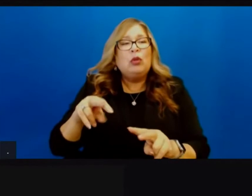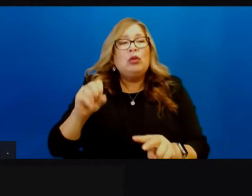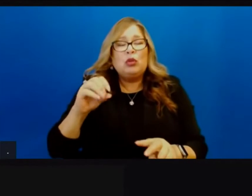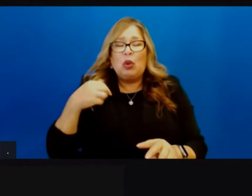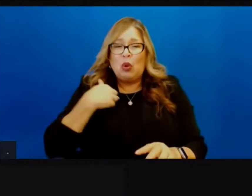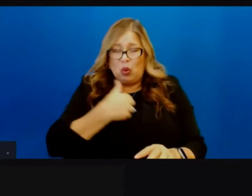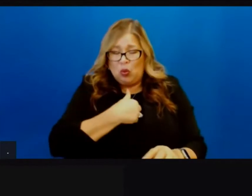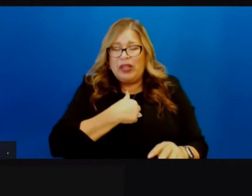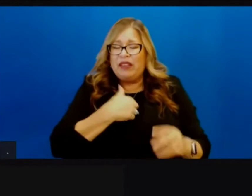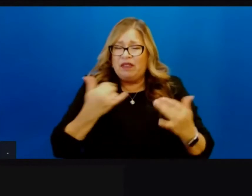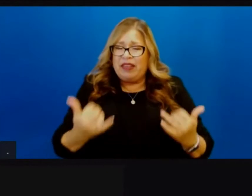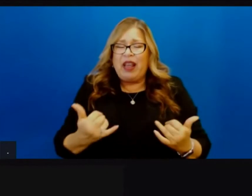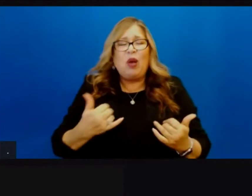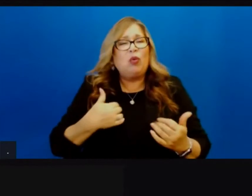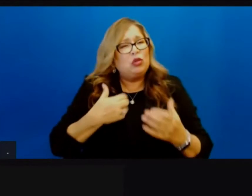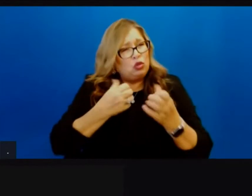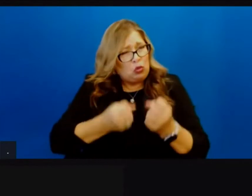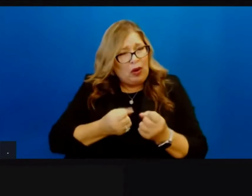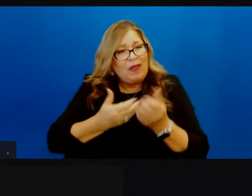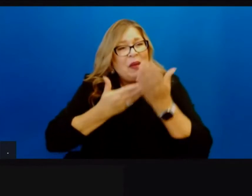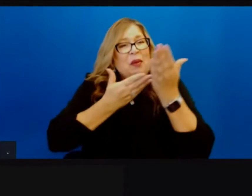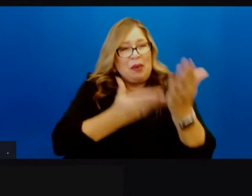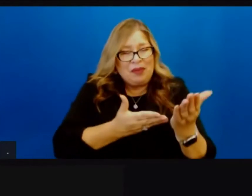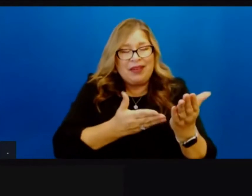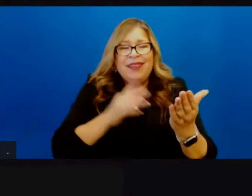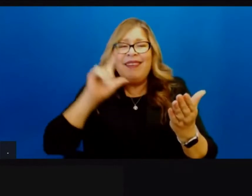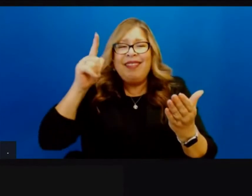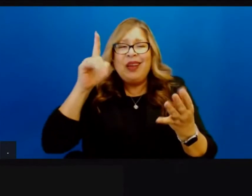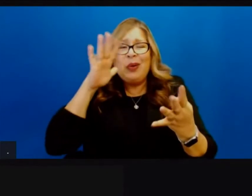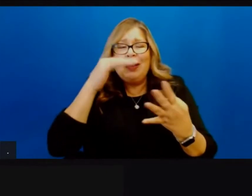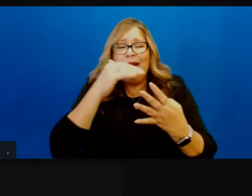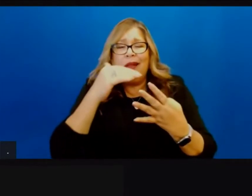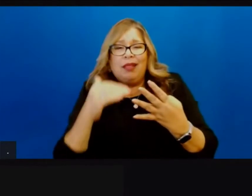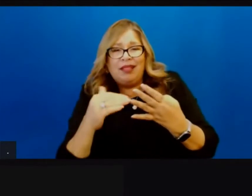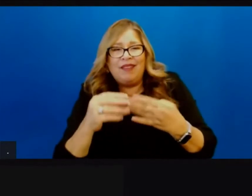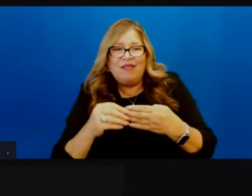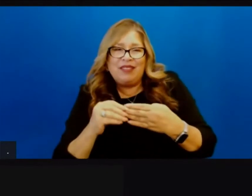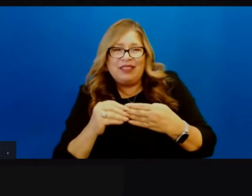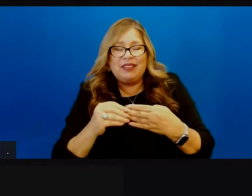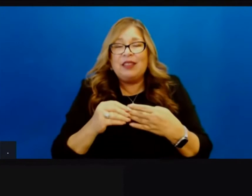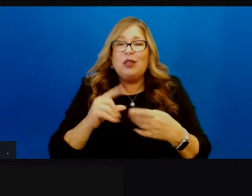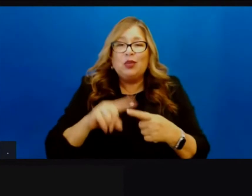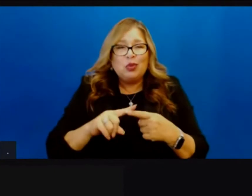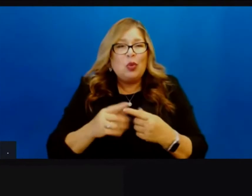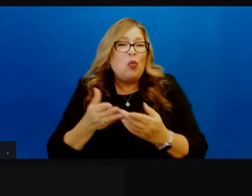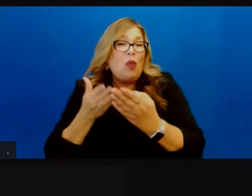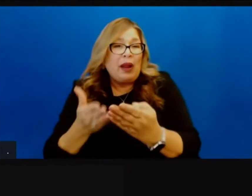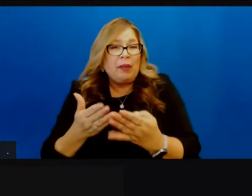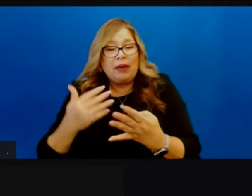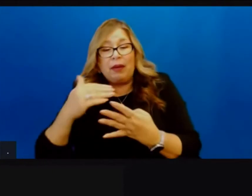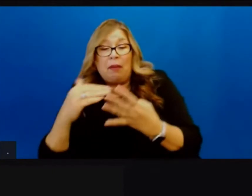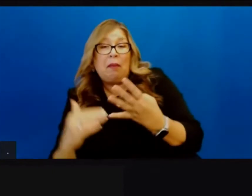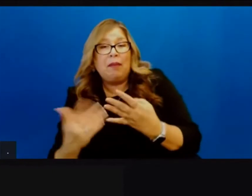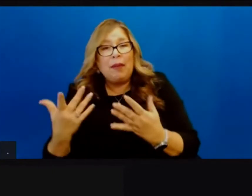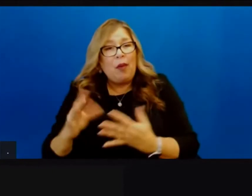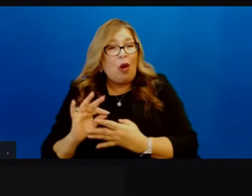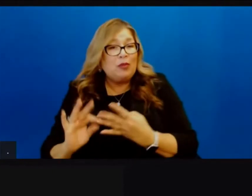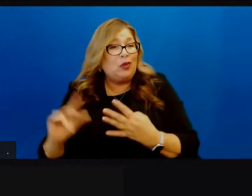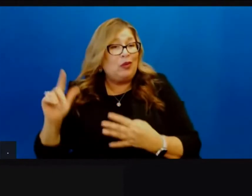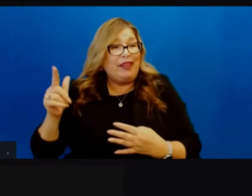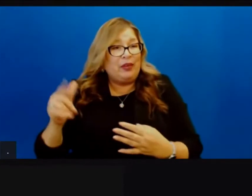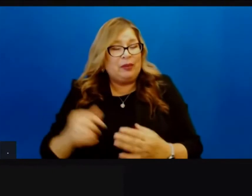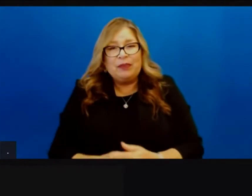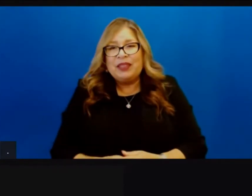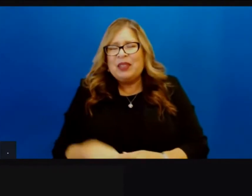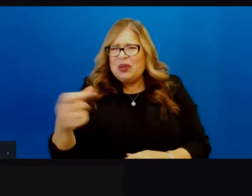moment. And then one day we will go to a recommendation, and maybe even that they're optional. And then what's the difference between